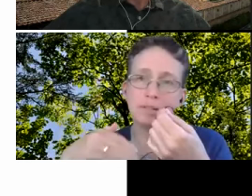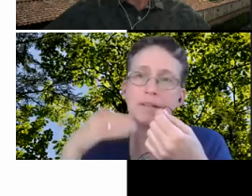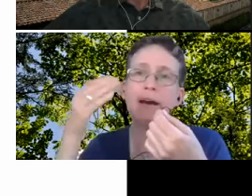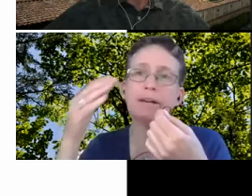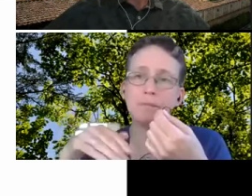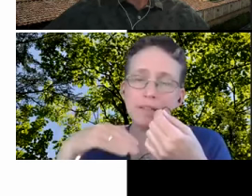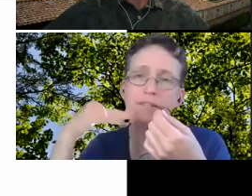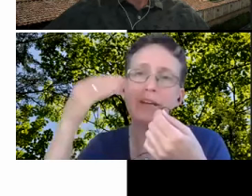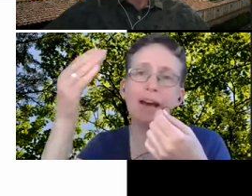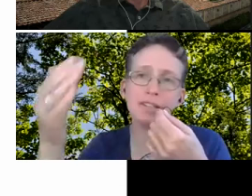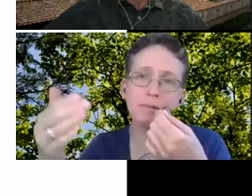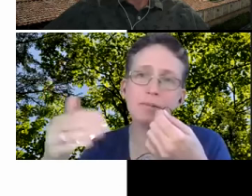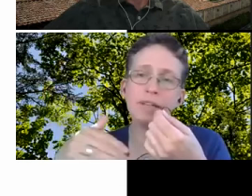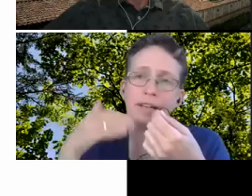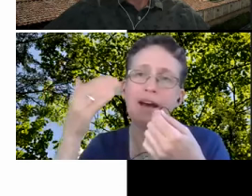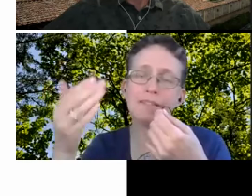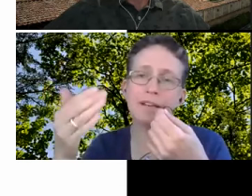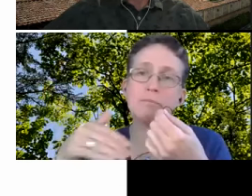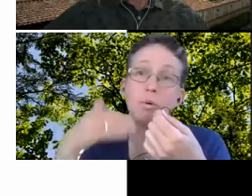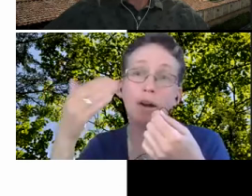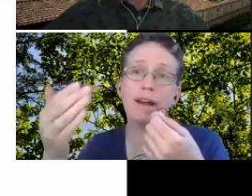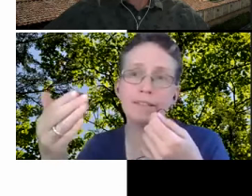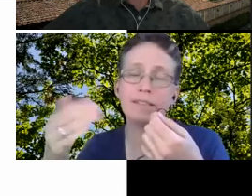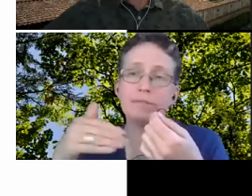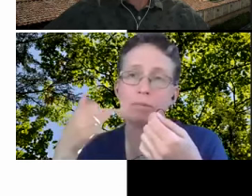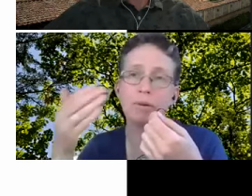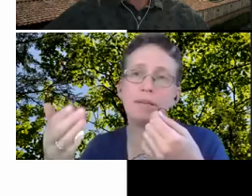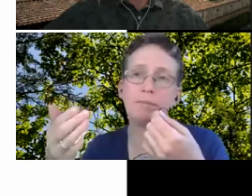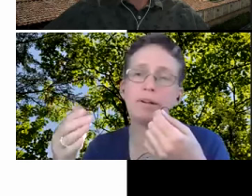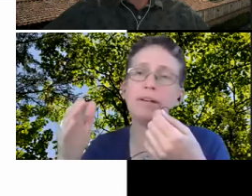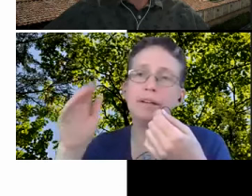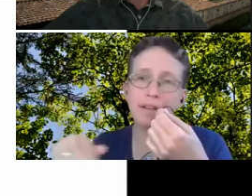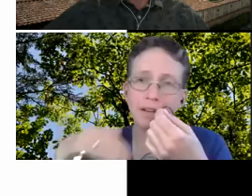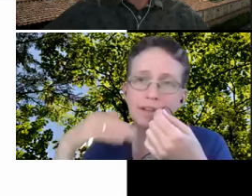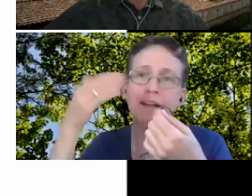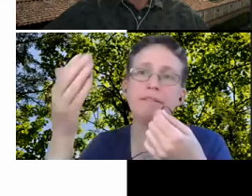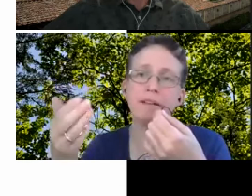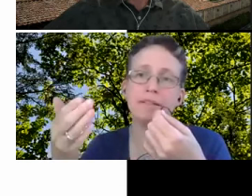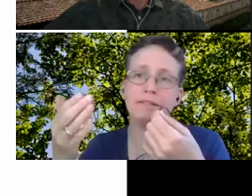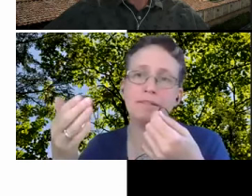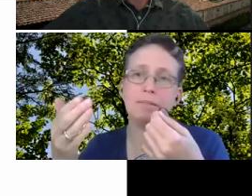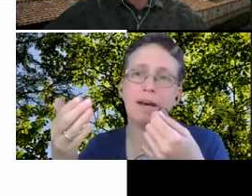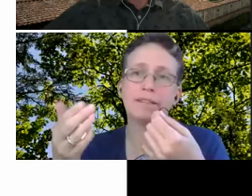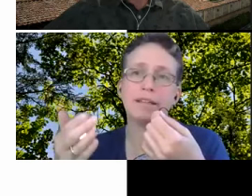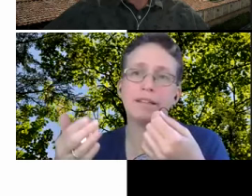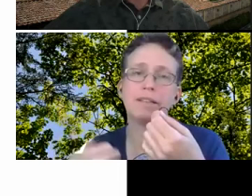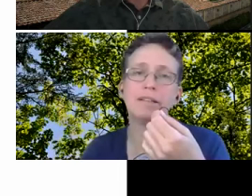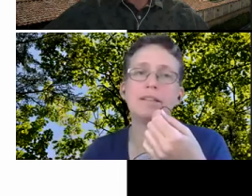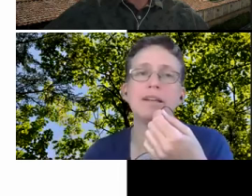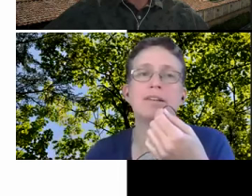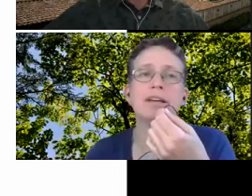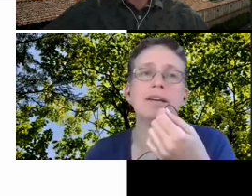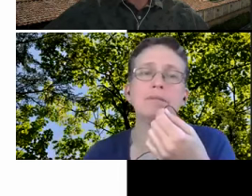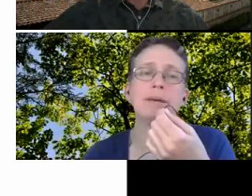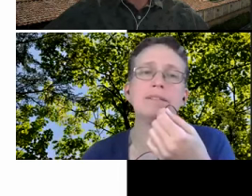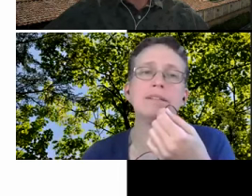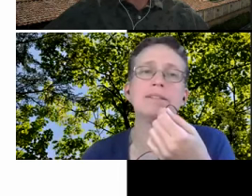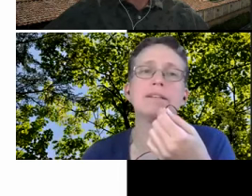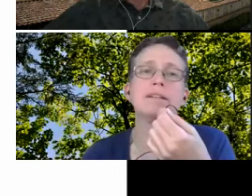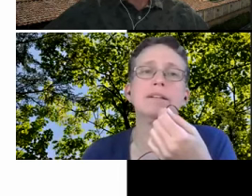potential feedback loops, that if you actually create access, more access for more people, that it can have positive feedbacks into caretaking